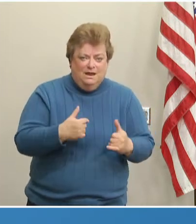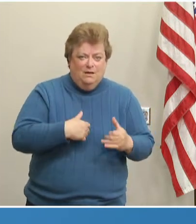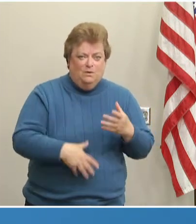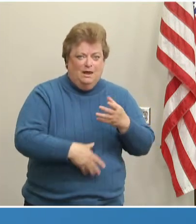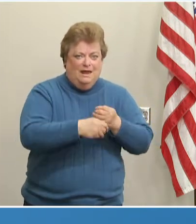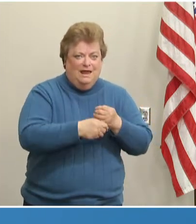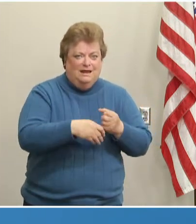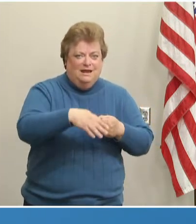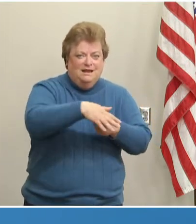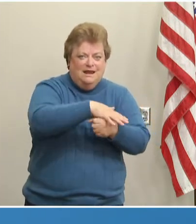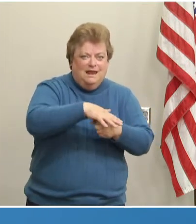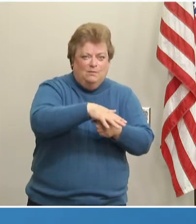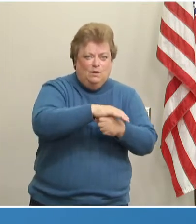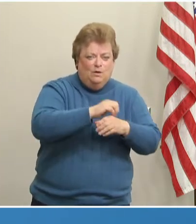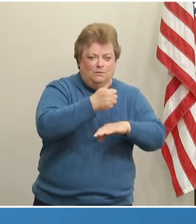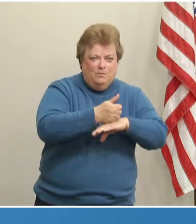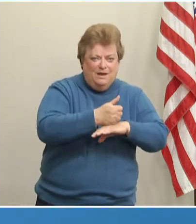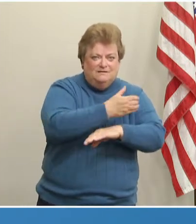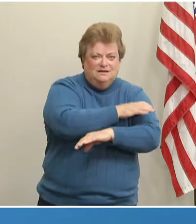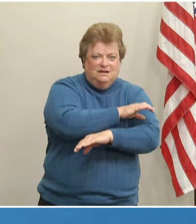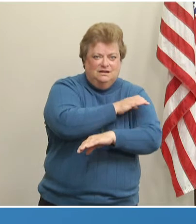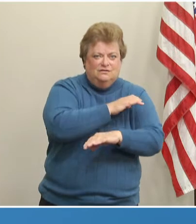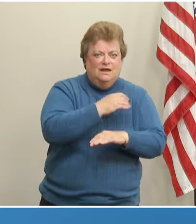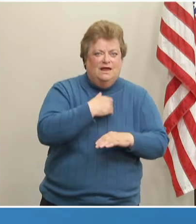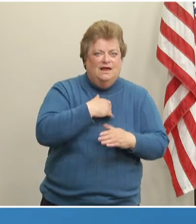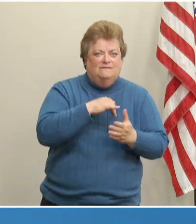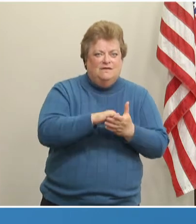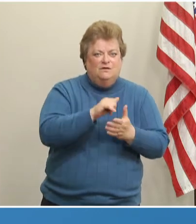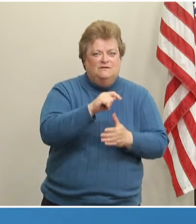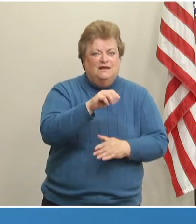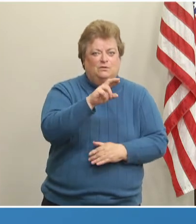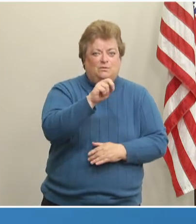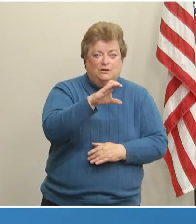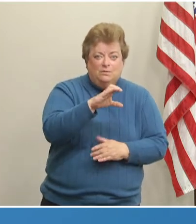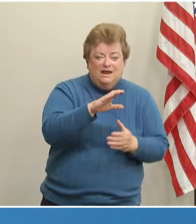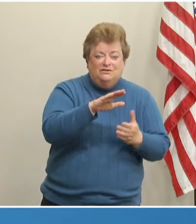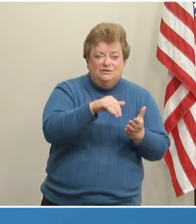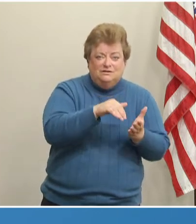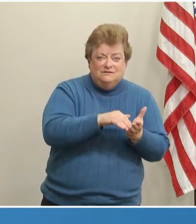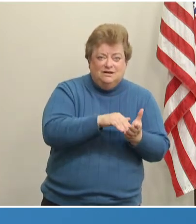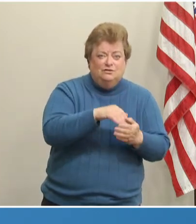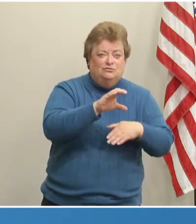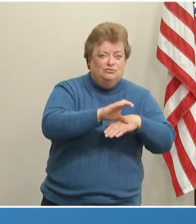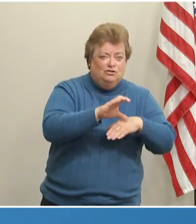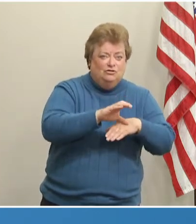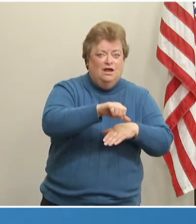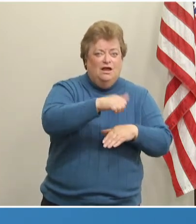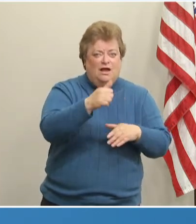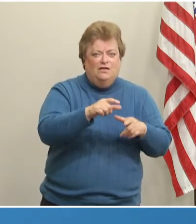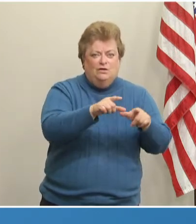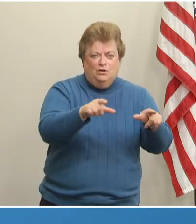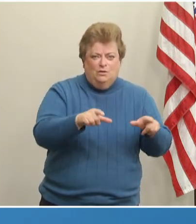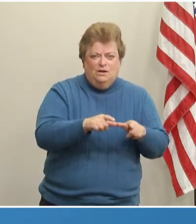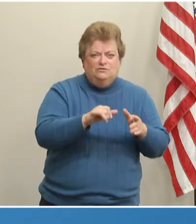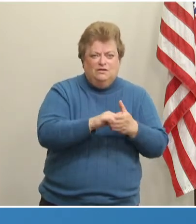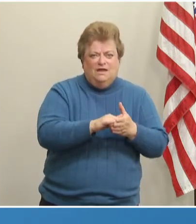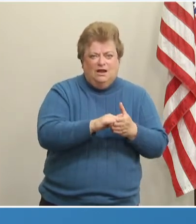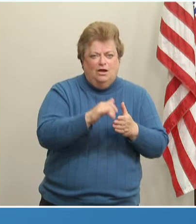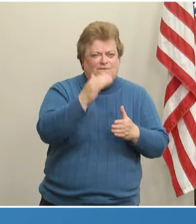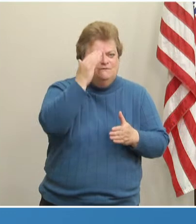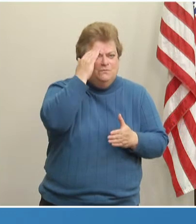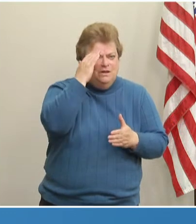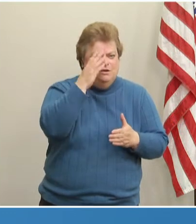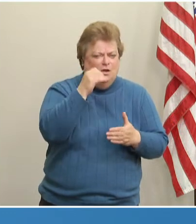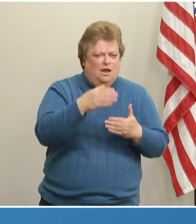clinics and working with partners to hold those clinics at recreation centers, churches, and other locations that are familiar and close to